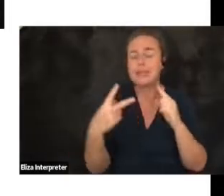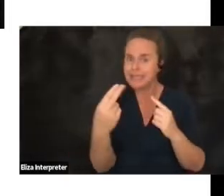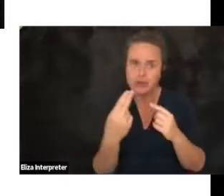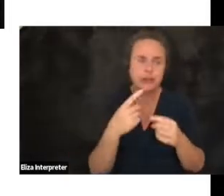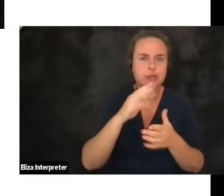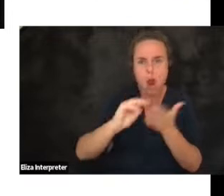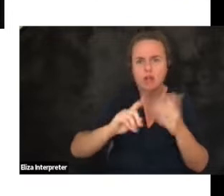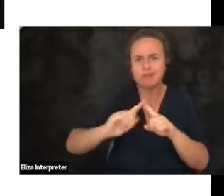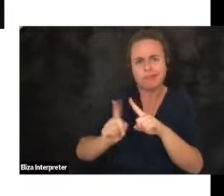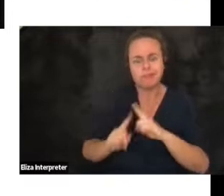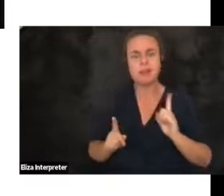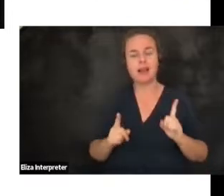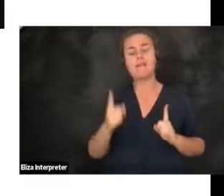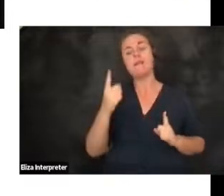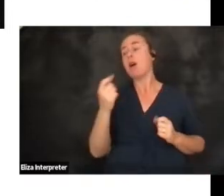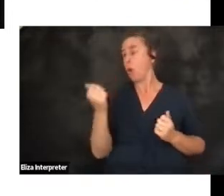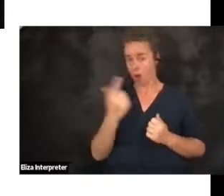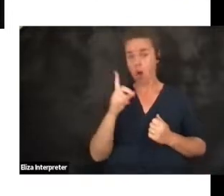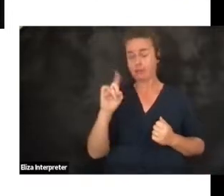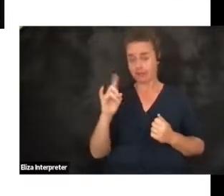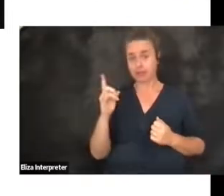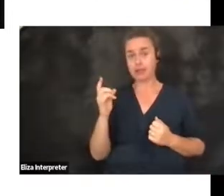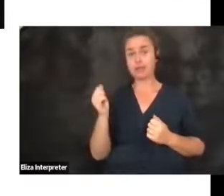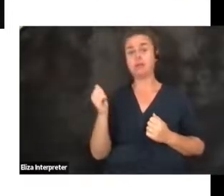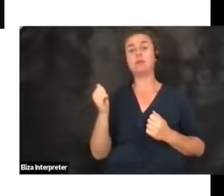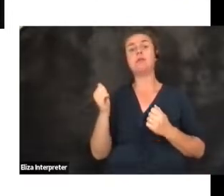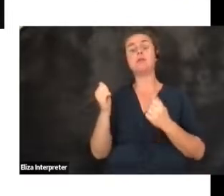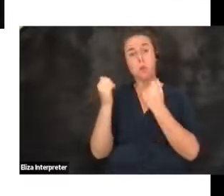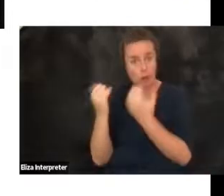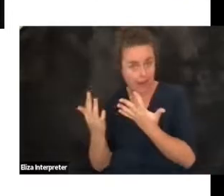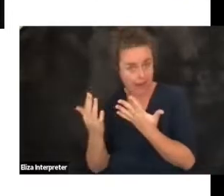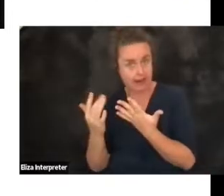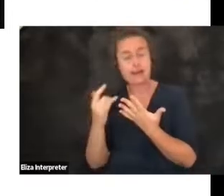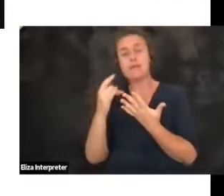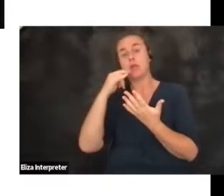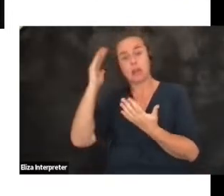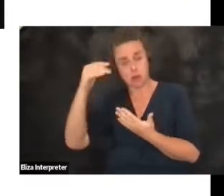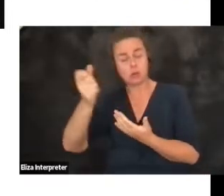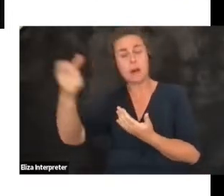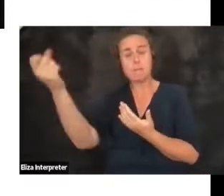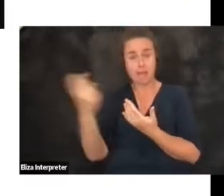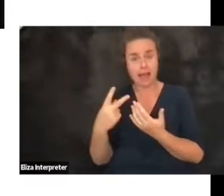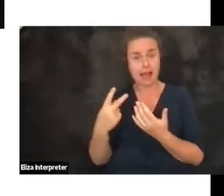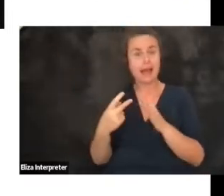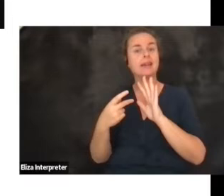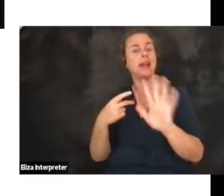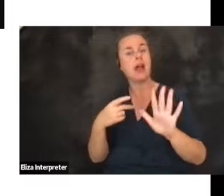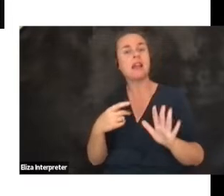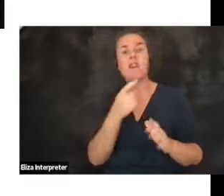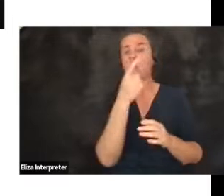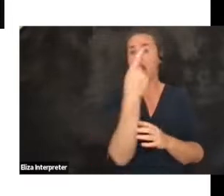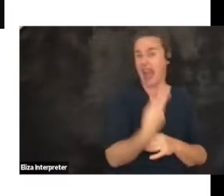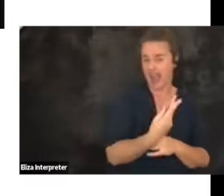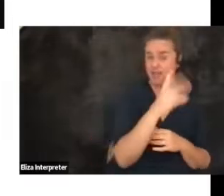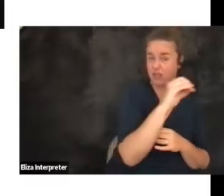but for half of the children, the adult returned without the promised art supplies and just said, sorry, I was wrong, we don't have them. And